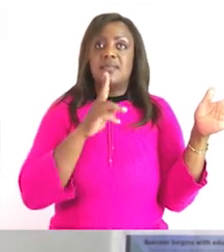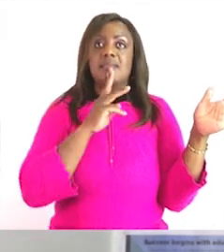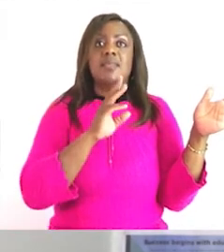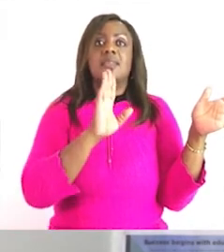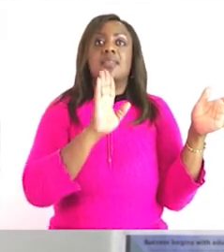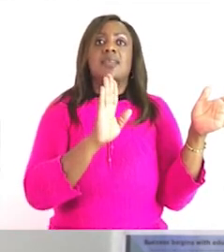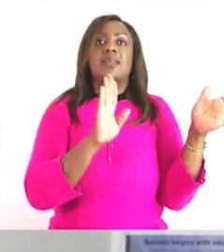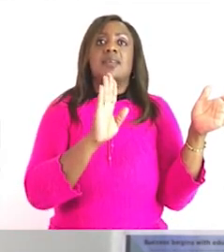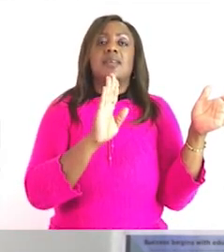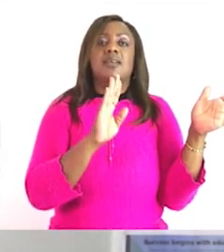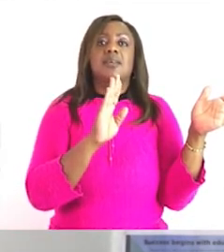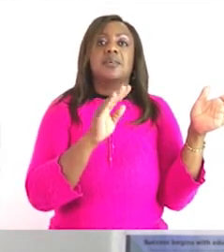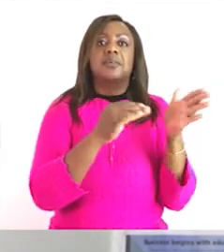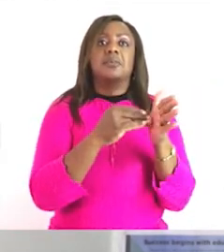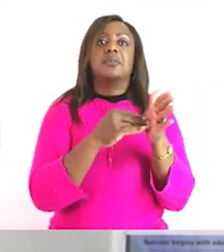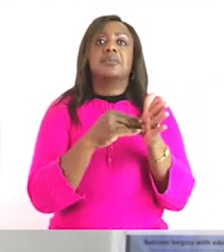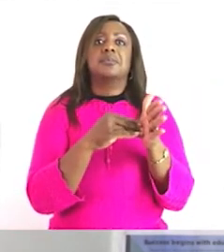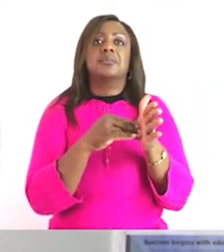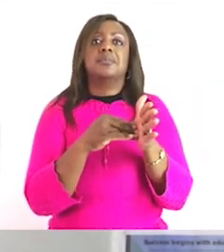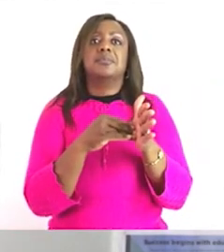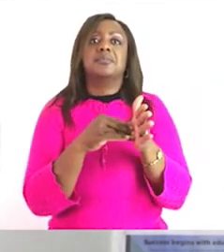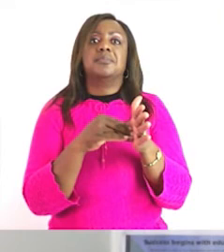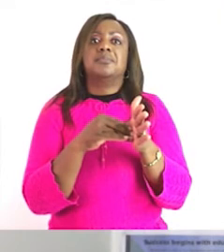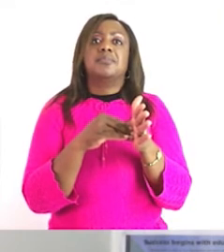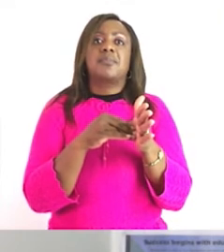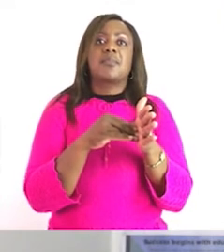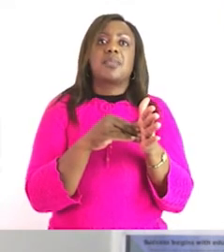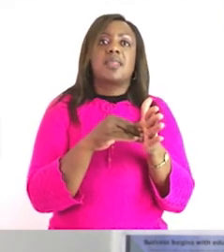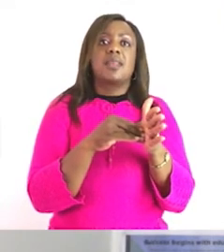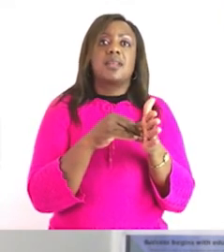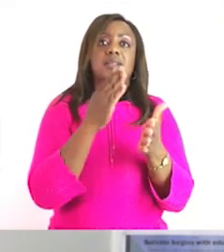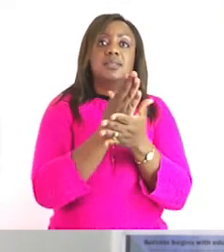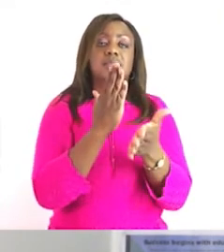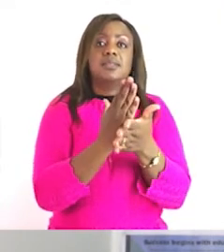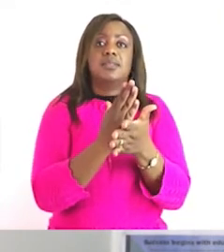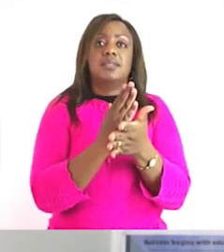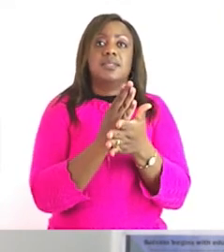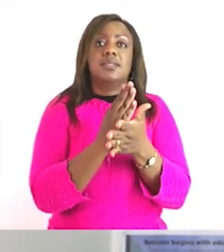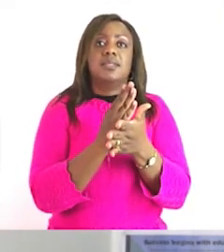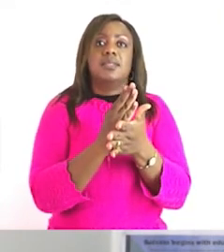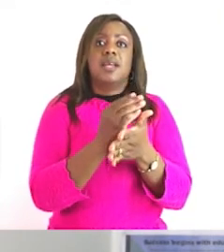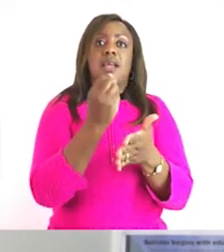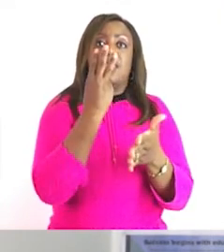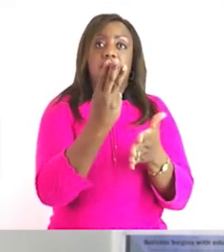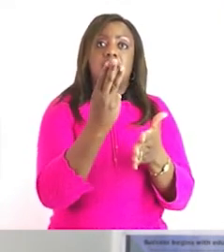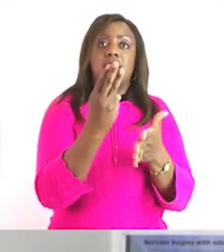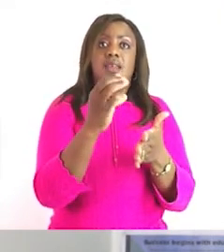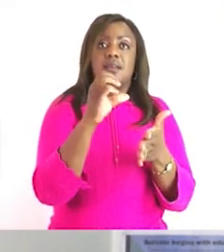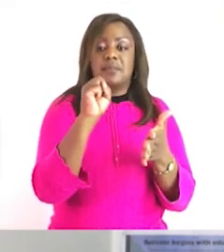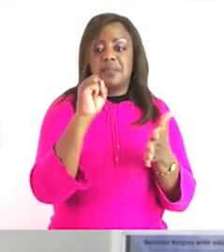14.5. And I stopped. And the time which is here is 3